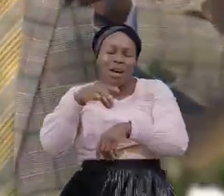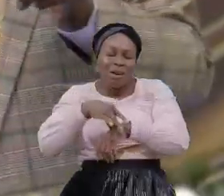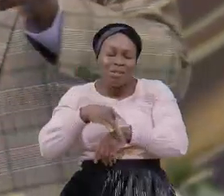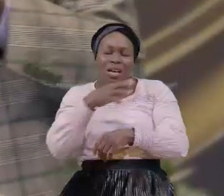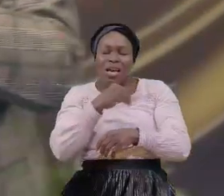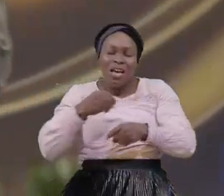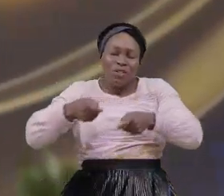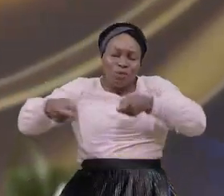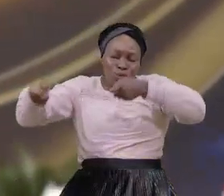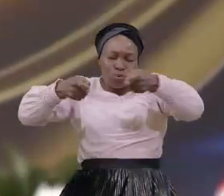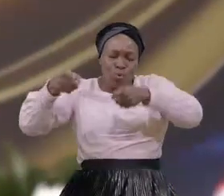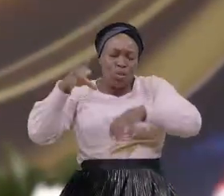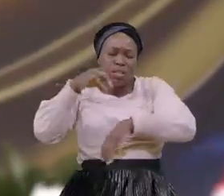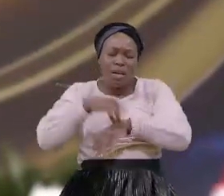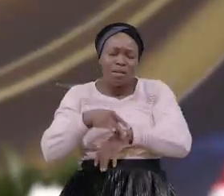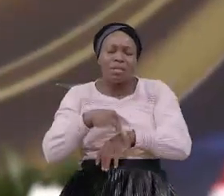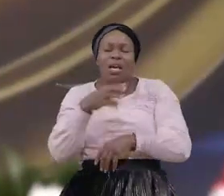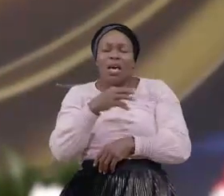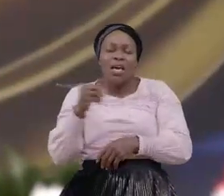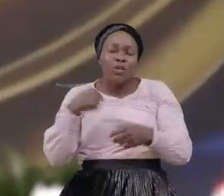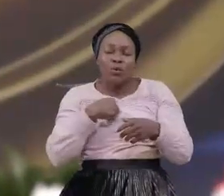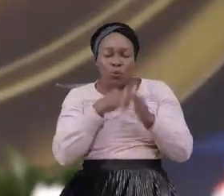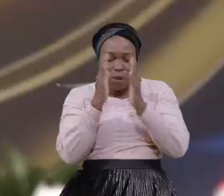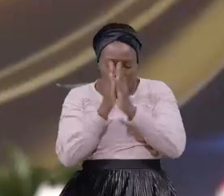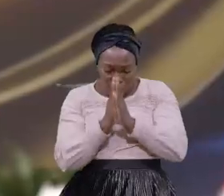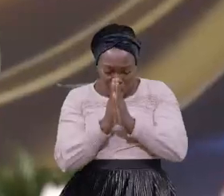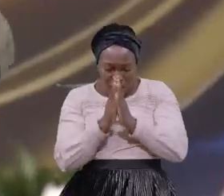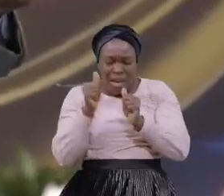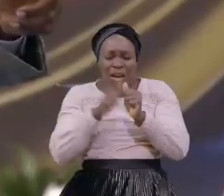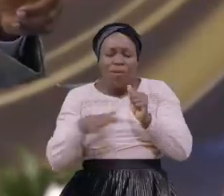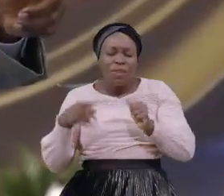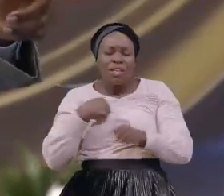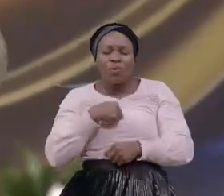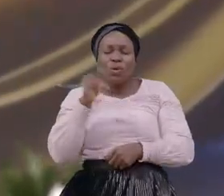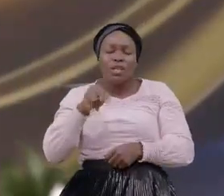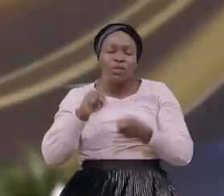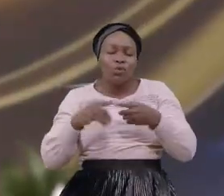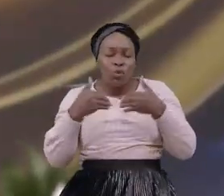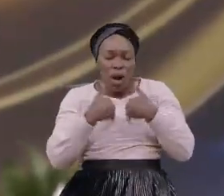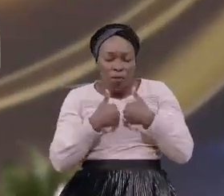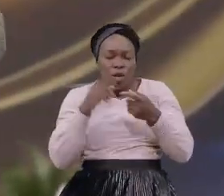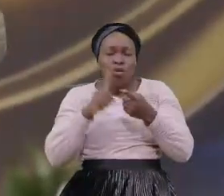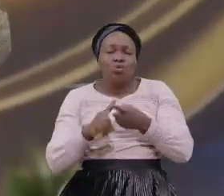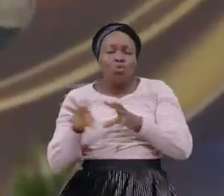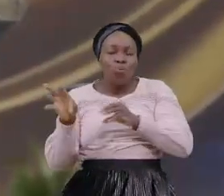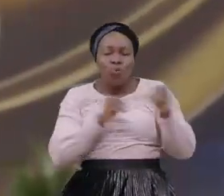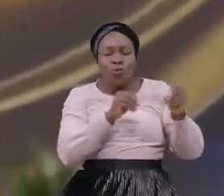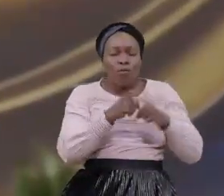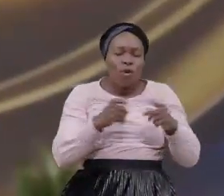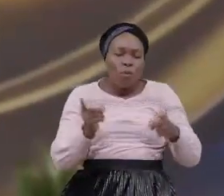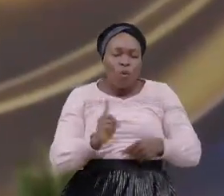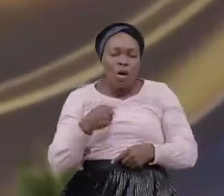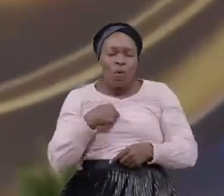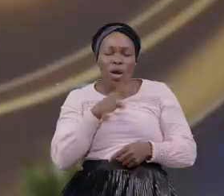praying everything it takes to move us from where we are to where we ought to be. Do it in